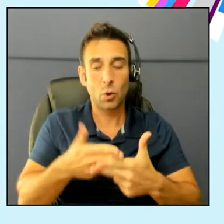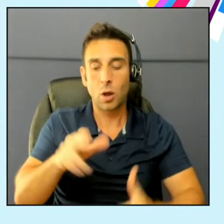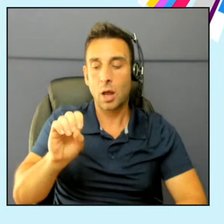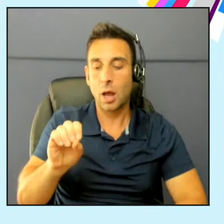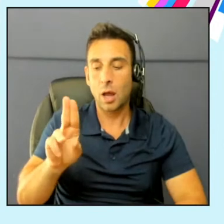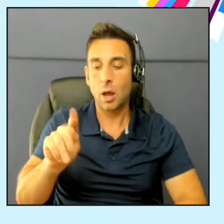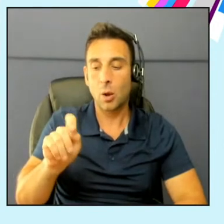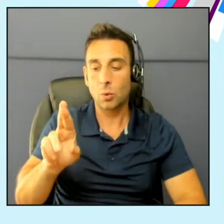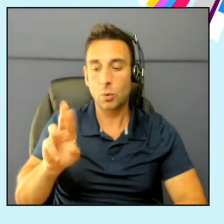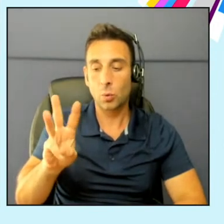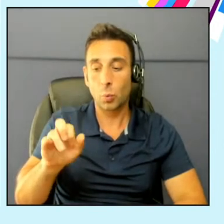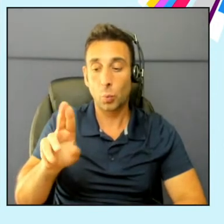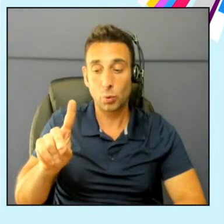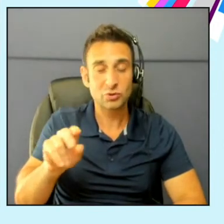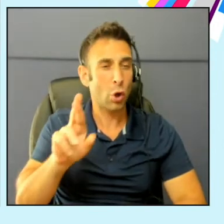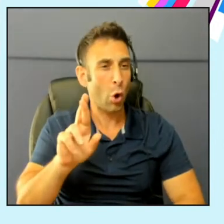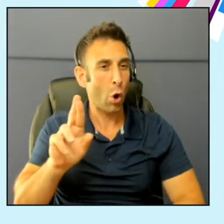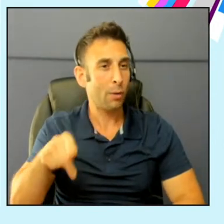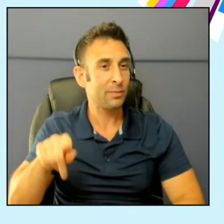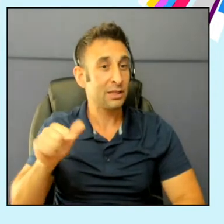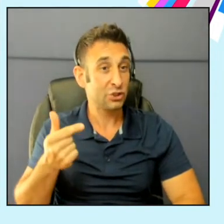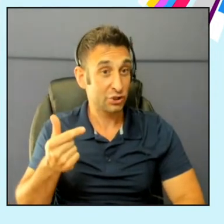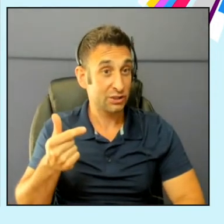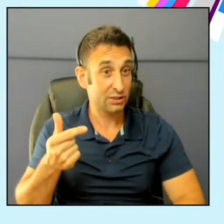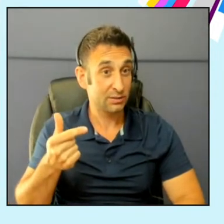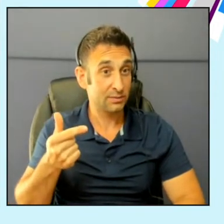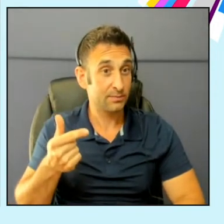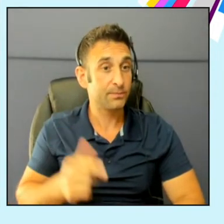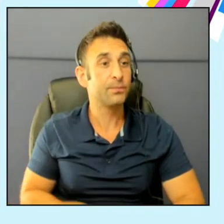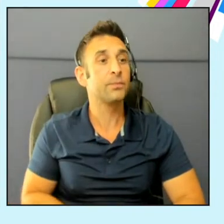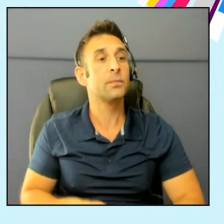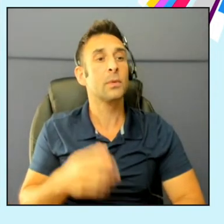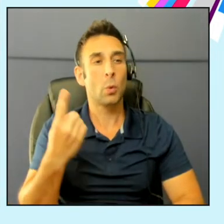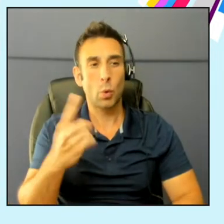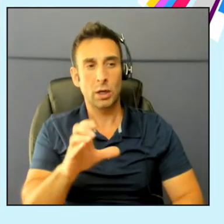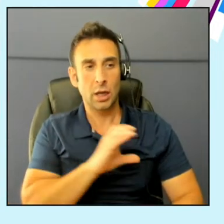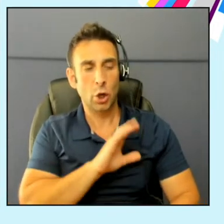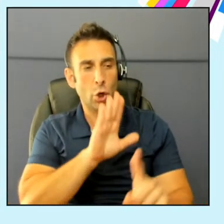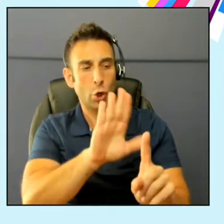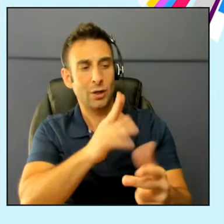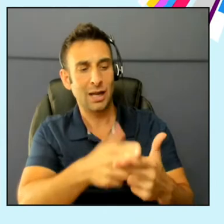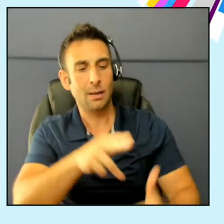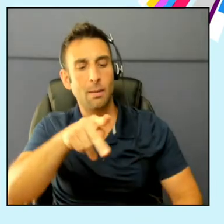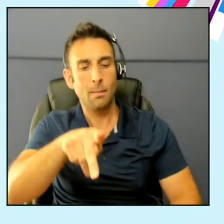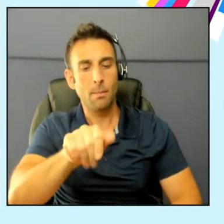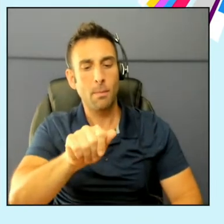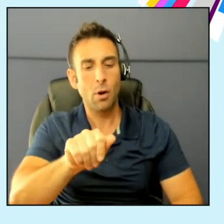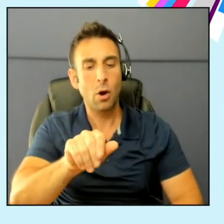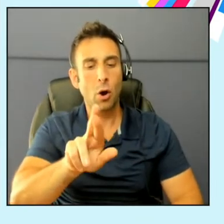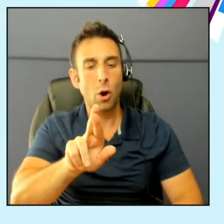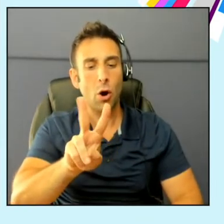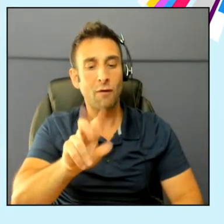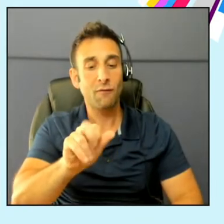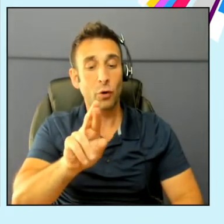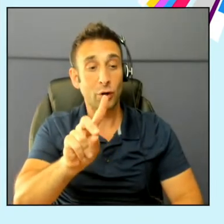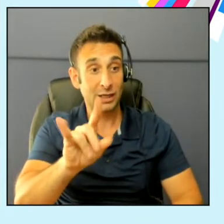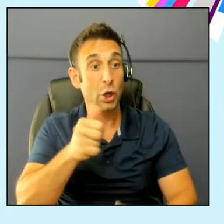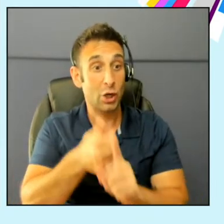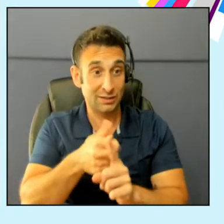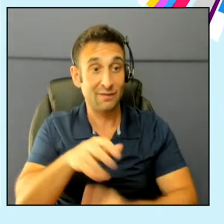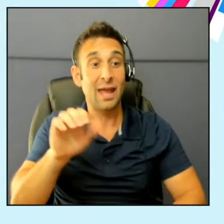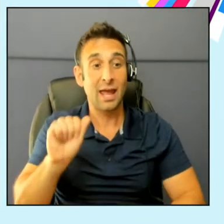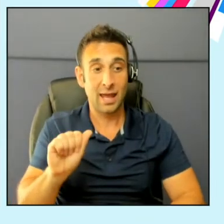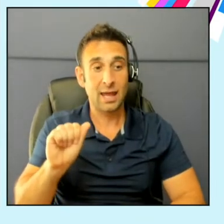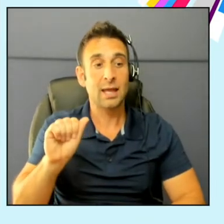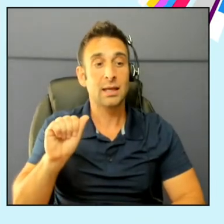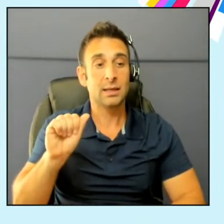Obsidian Entertainment, and I ran into a conversation with a character named Parvati, who was not just ace, but was like a really warm and